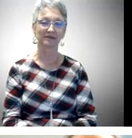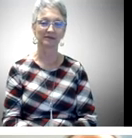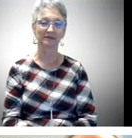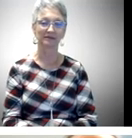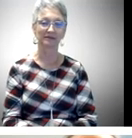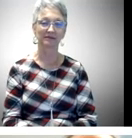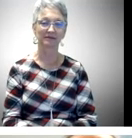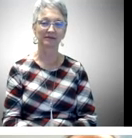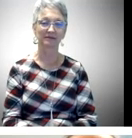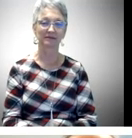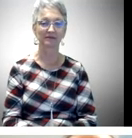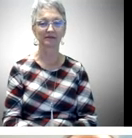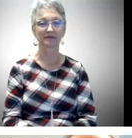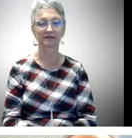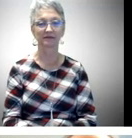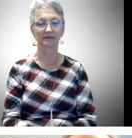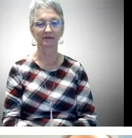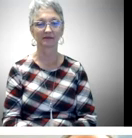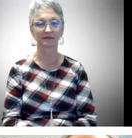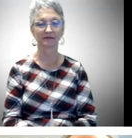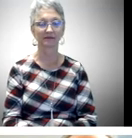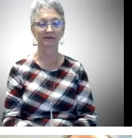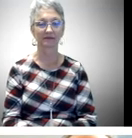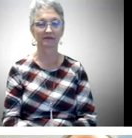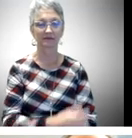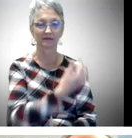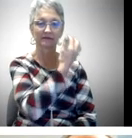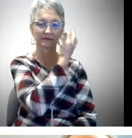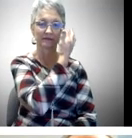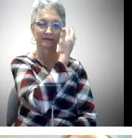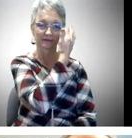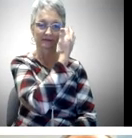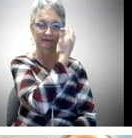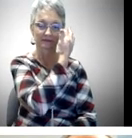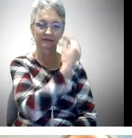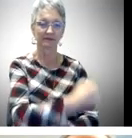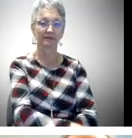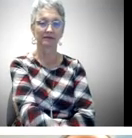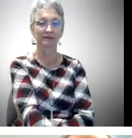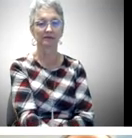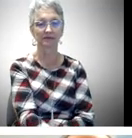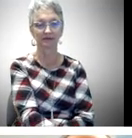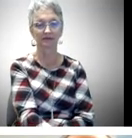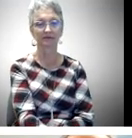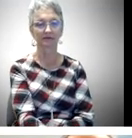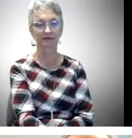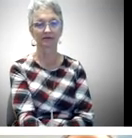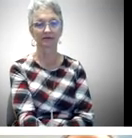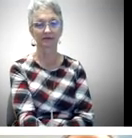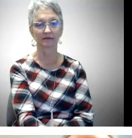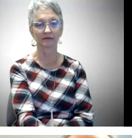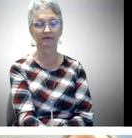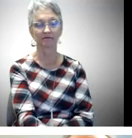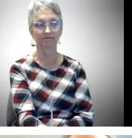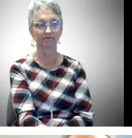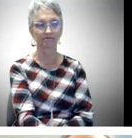outdated term. And to me, it personifies and it captures the attitude that we have towards people with